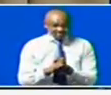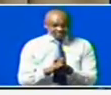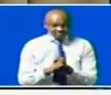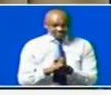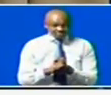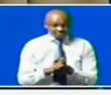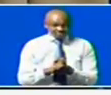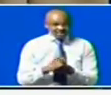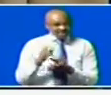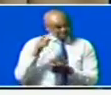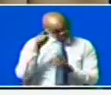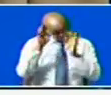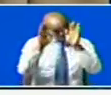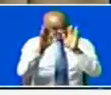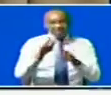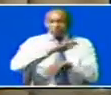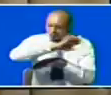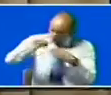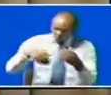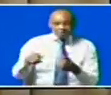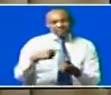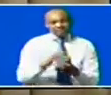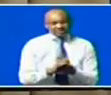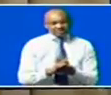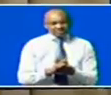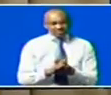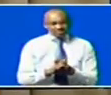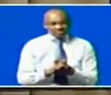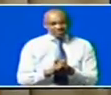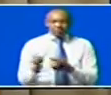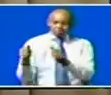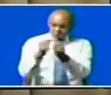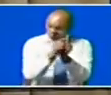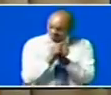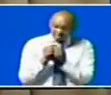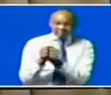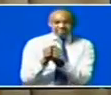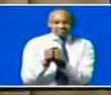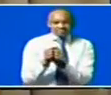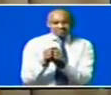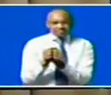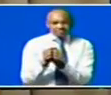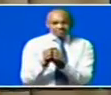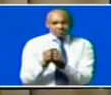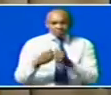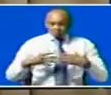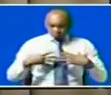it was necessary for all of us to come together to